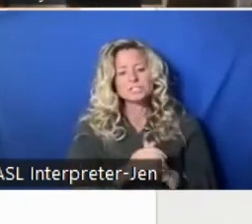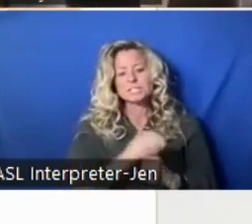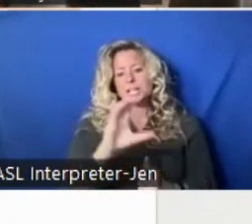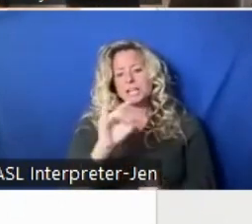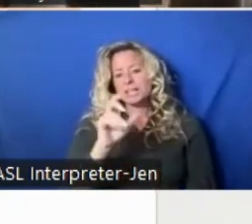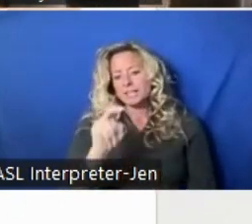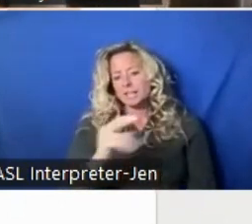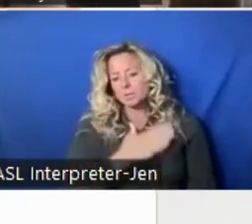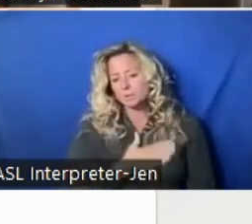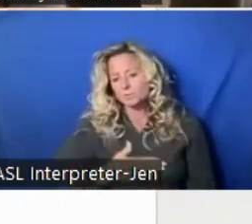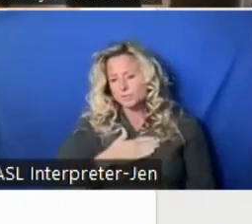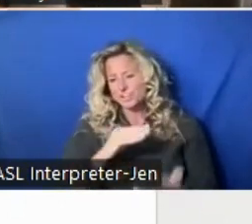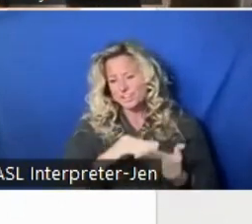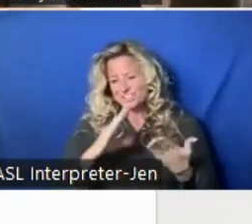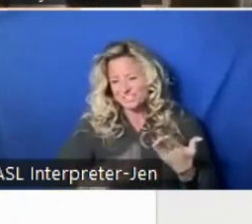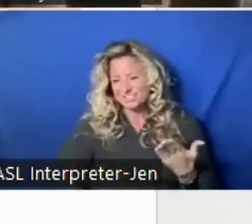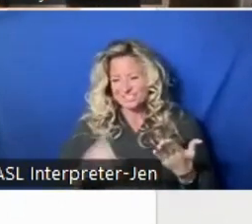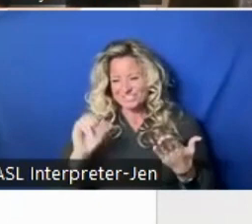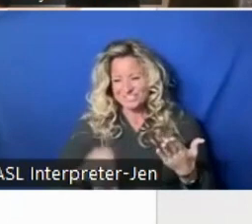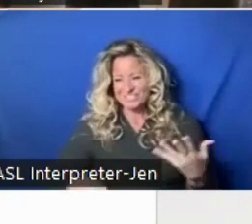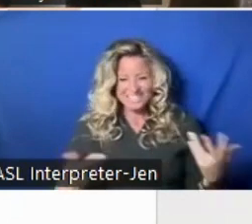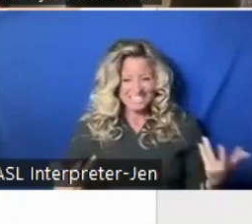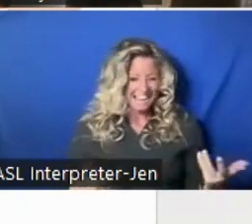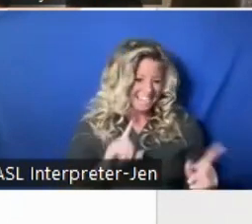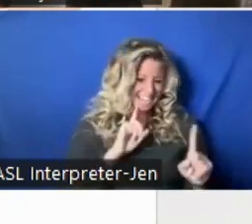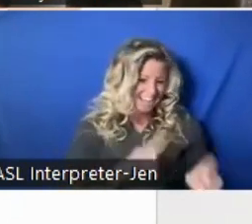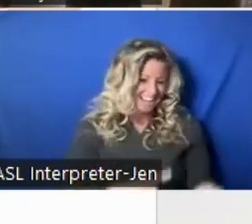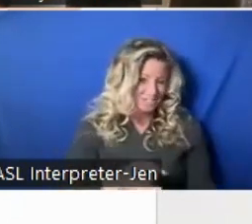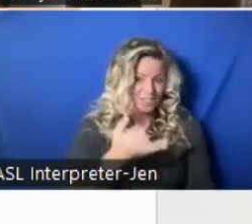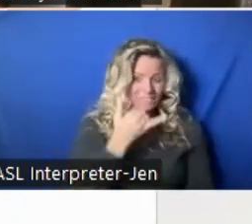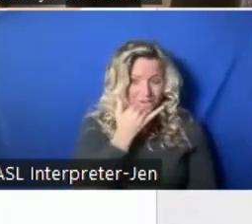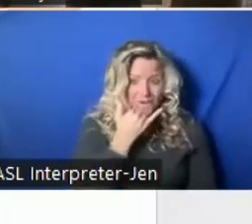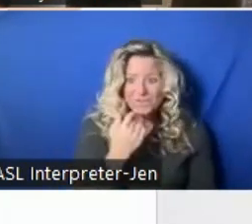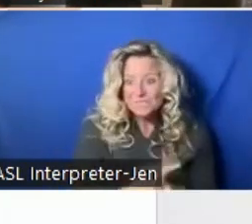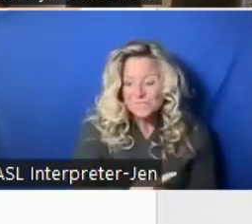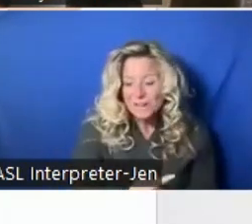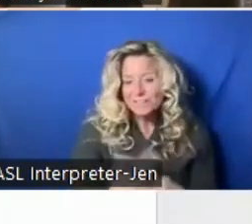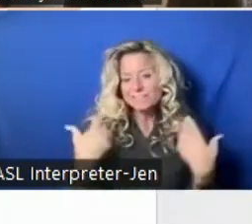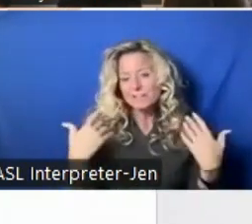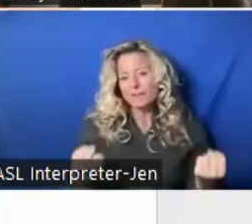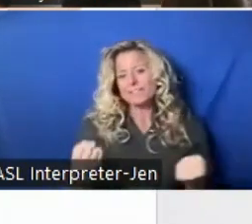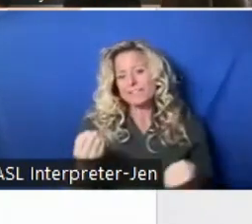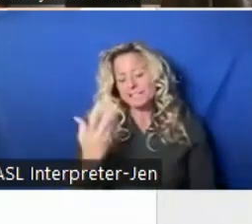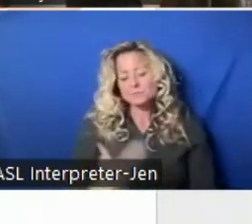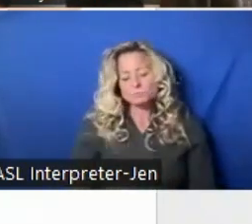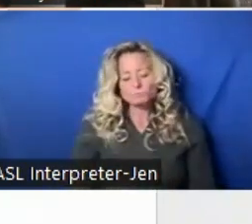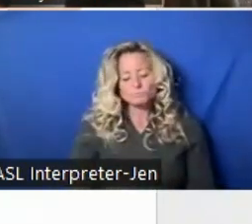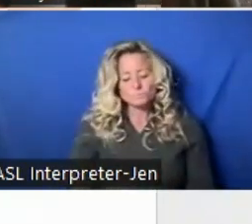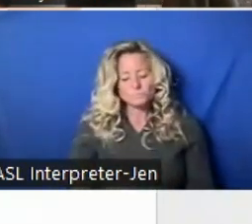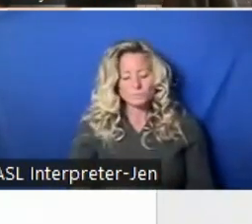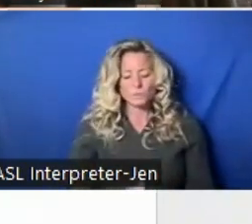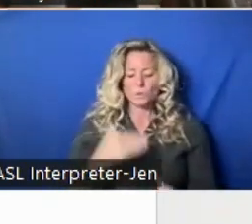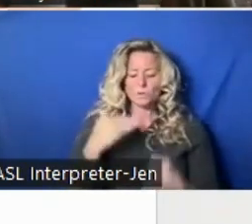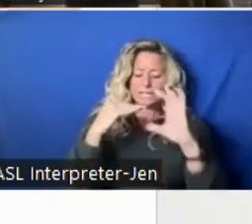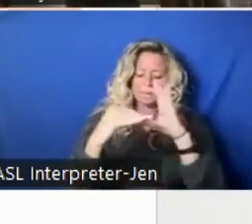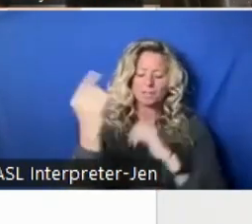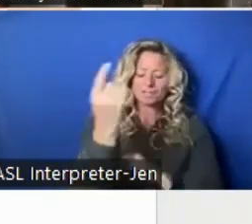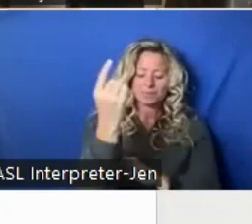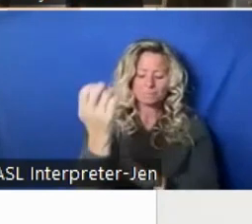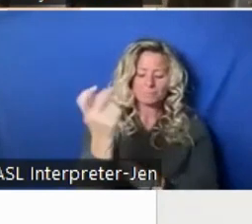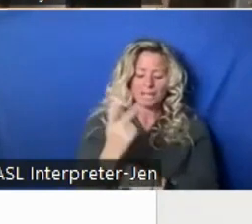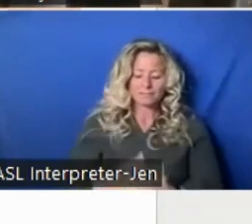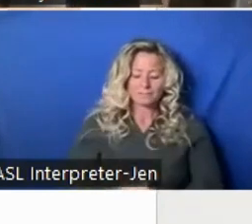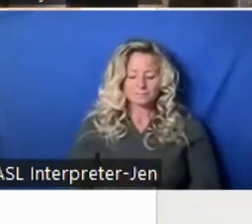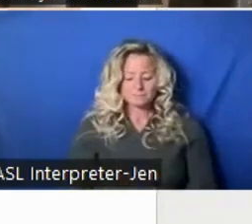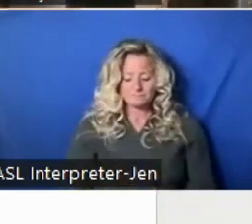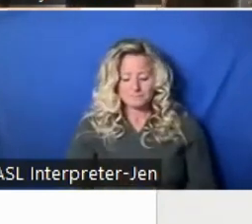appreciate a student who can answer the phone confidently, right? Or email somebody back